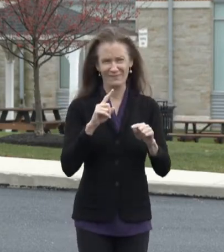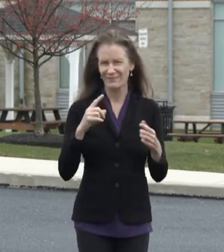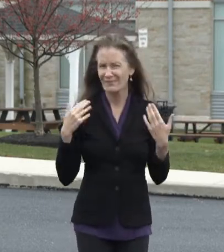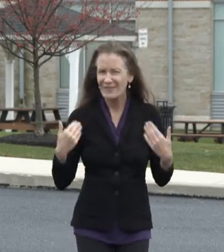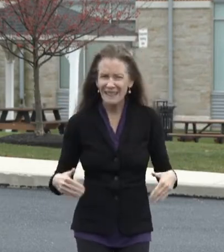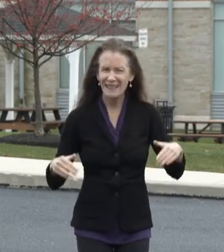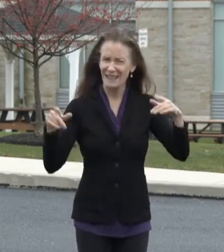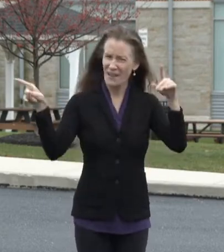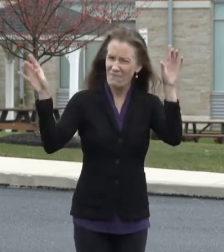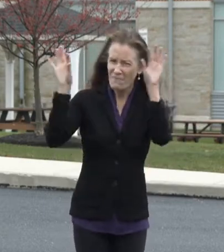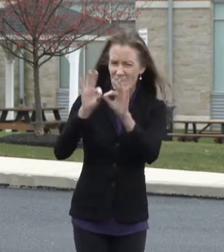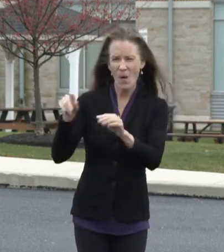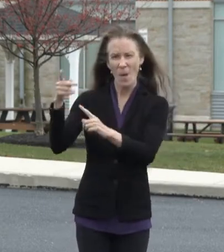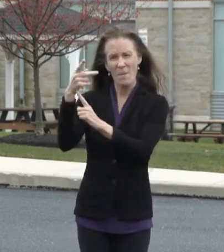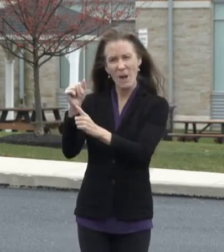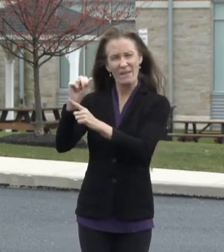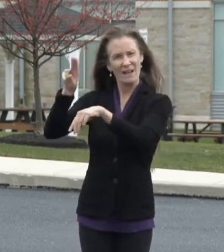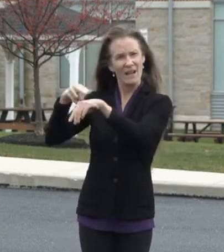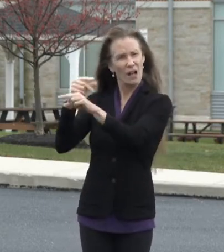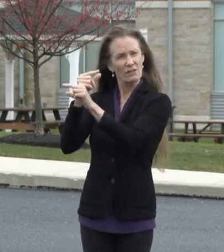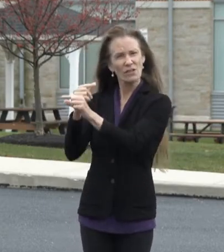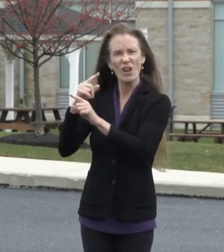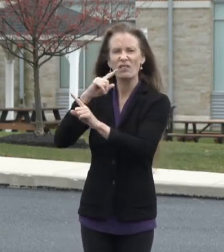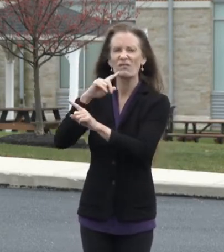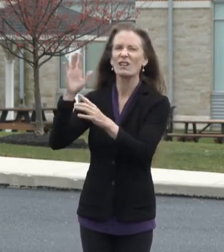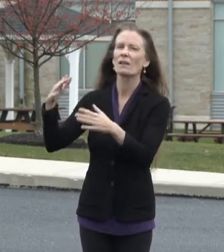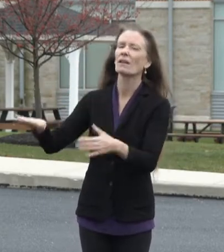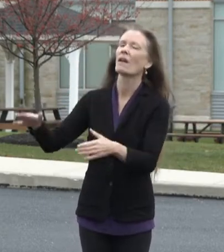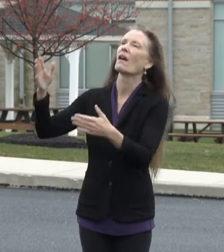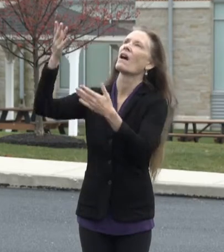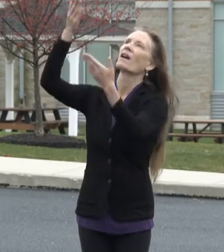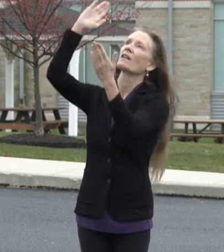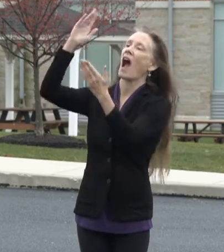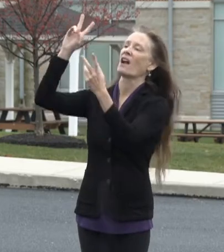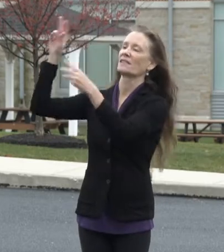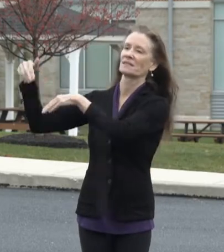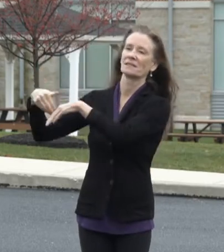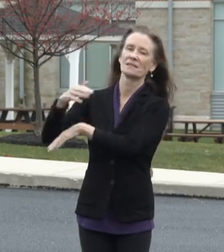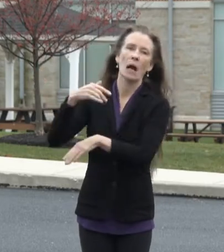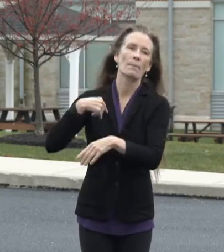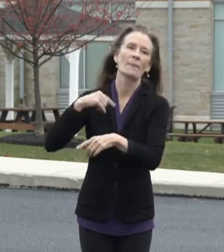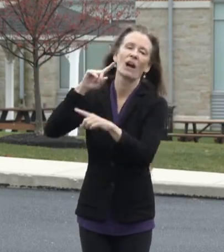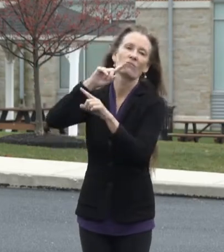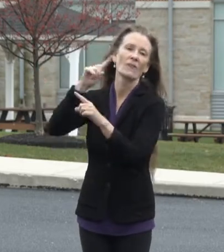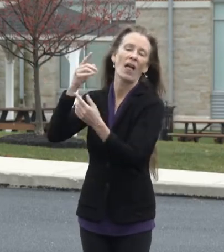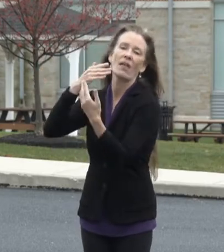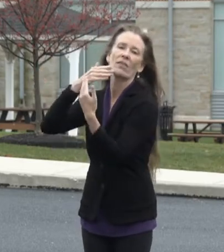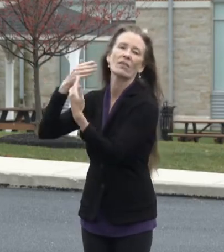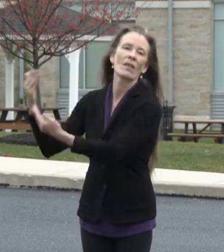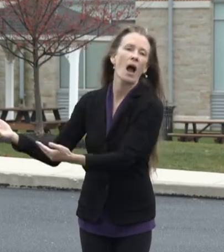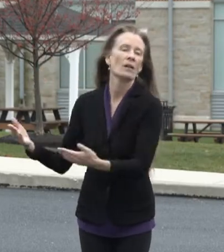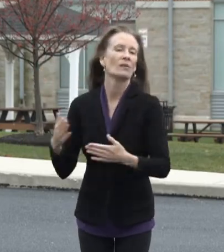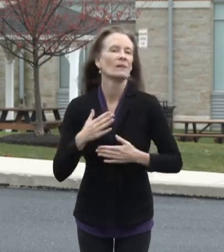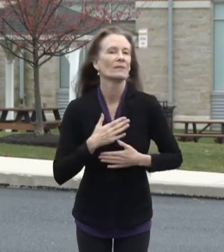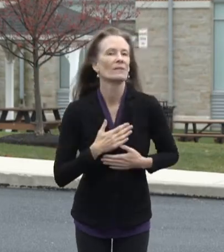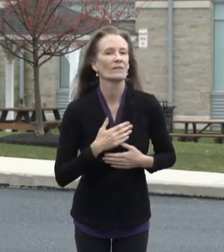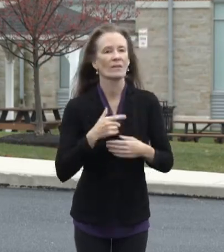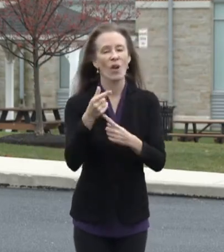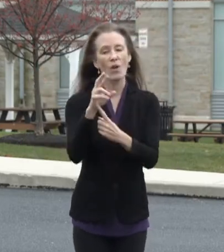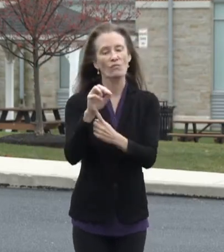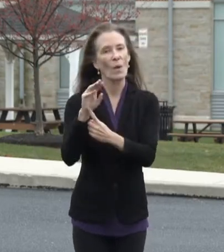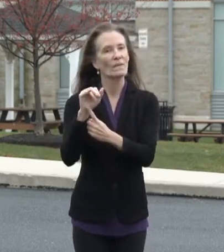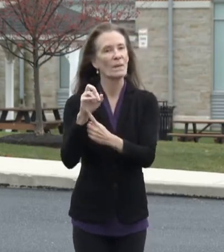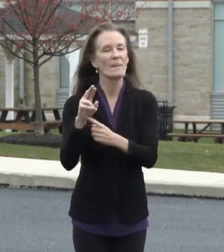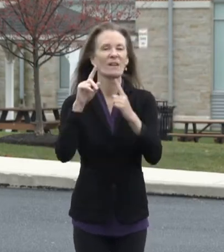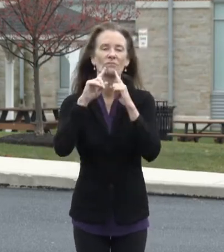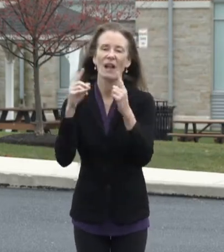National Guard was a godsend. All of us at Grove Manor are thankful that we did not have to experience